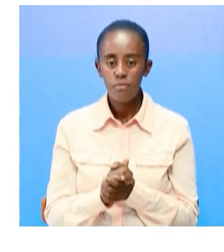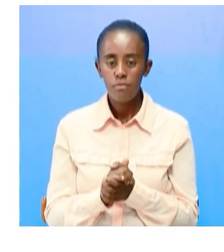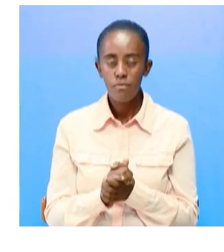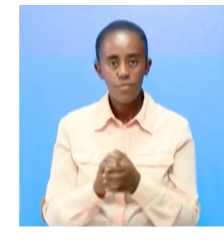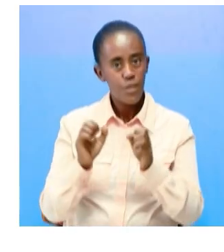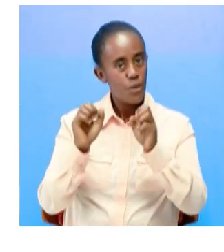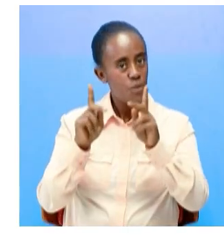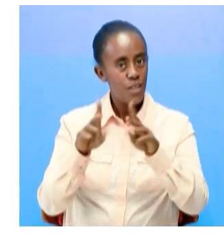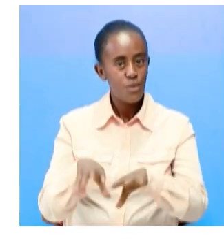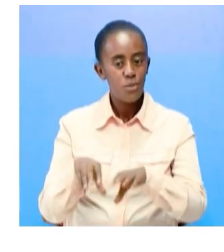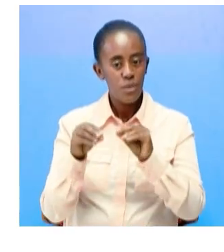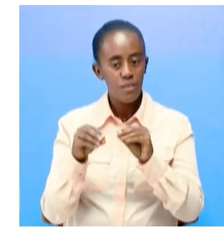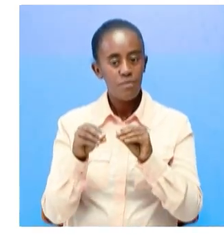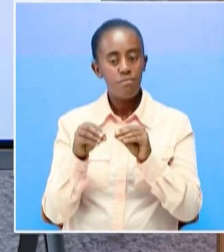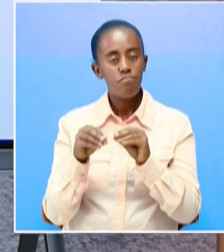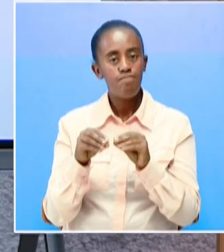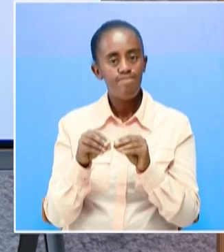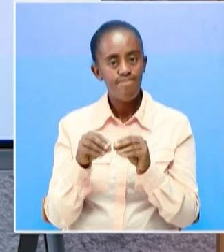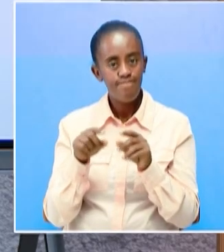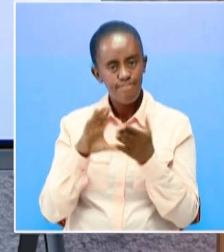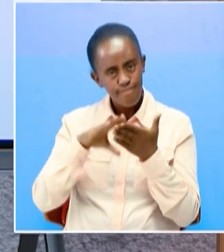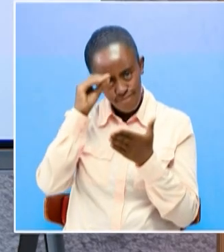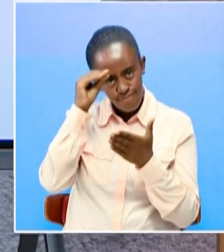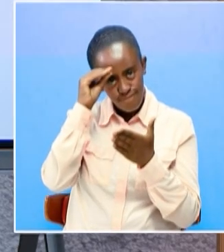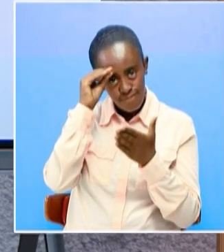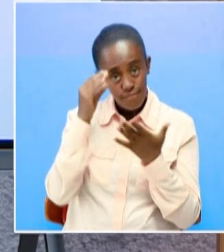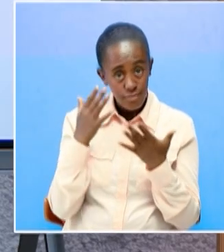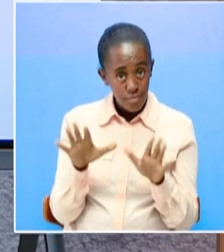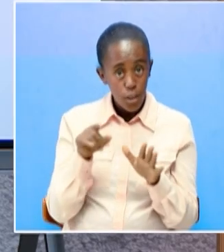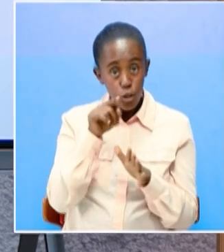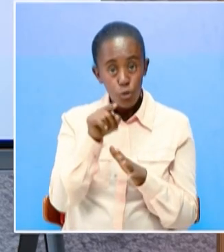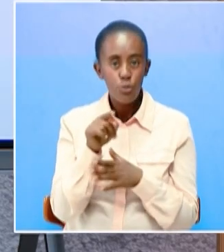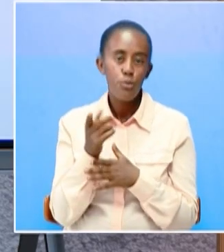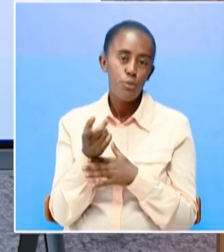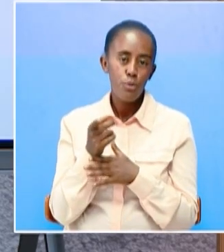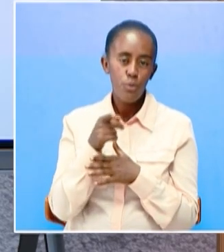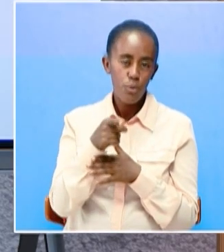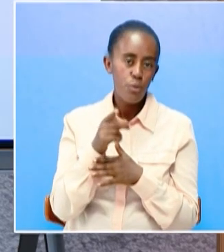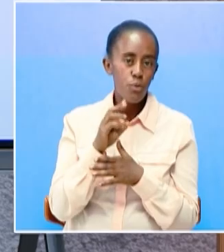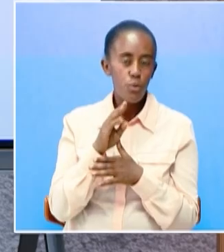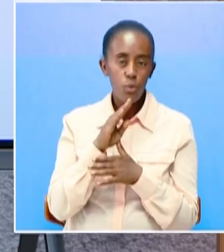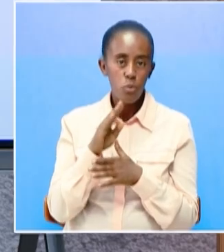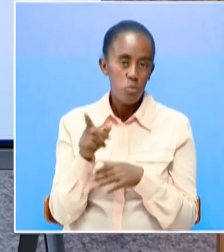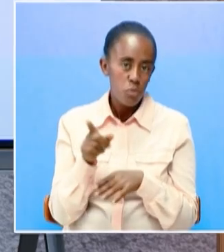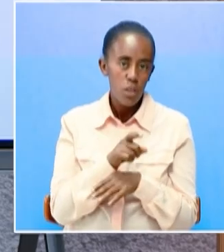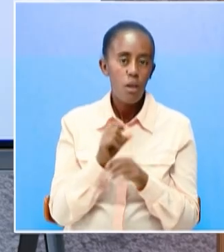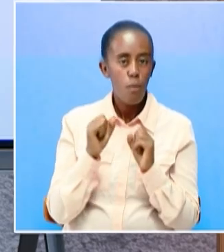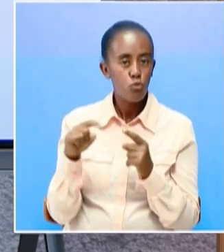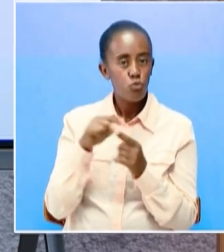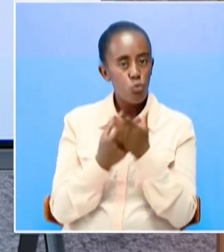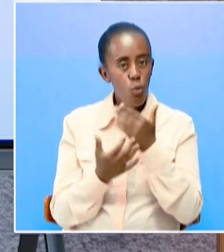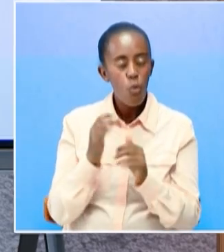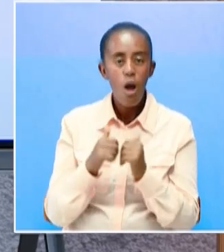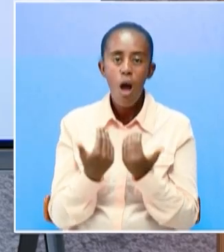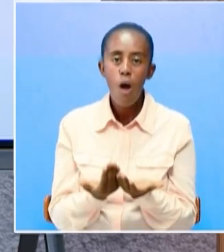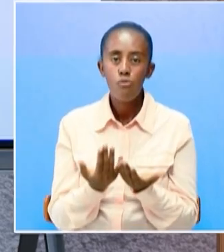Okay, students, at the end of this lesson, you will be able to talk about how can